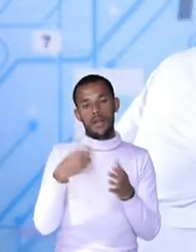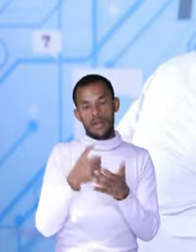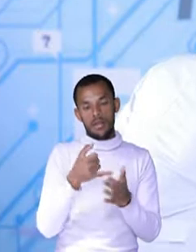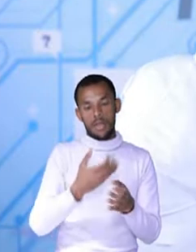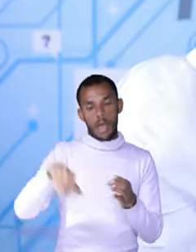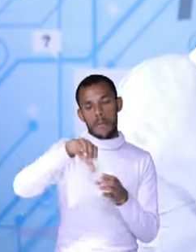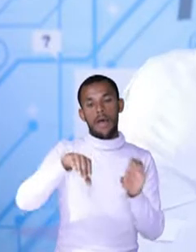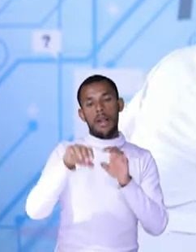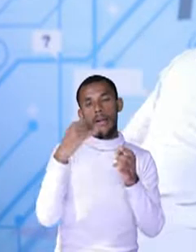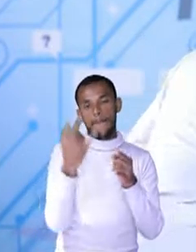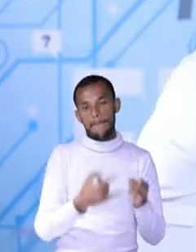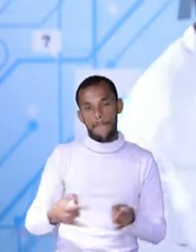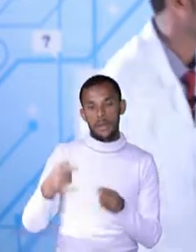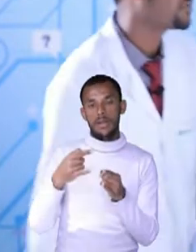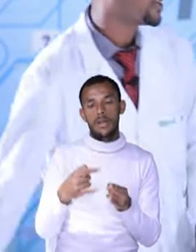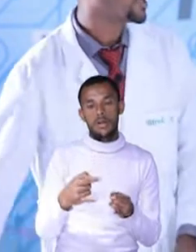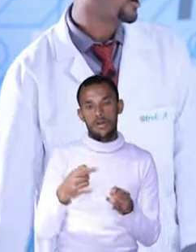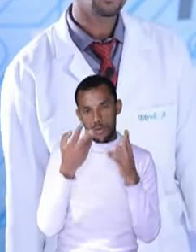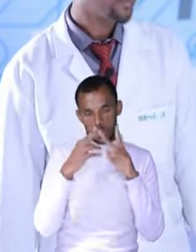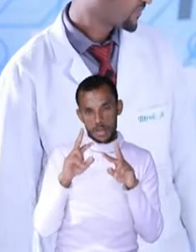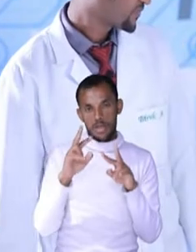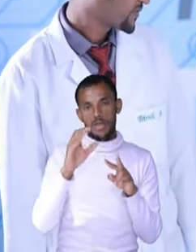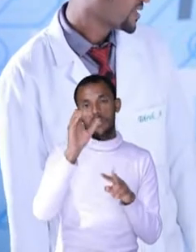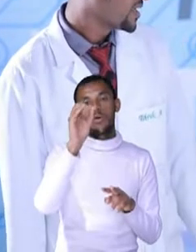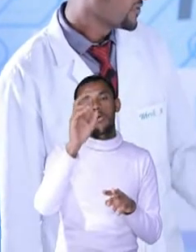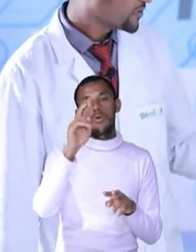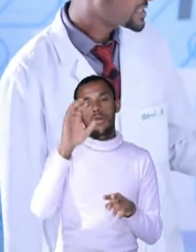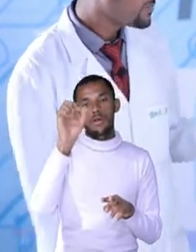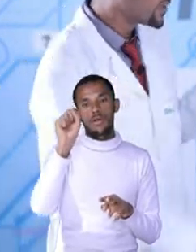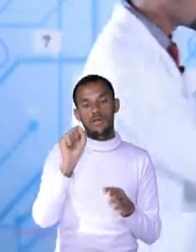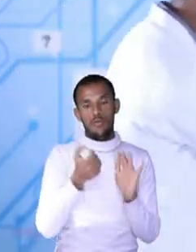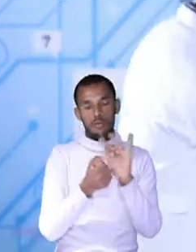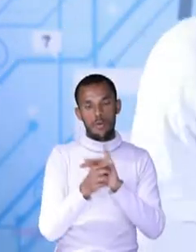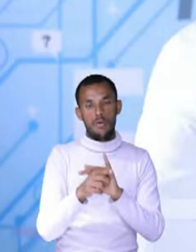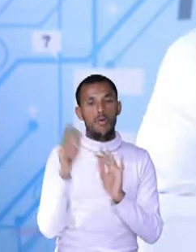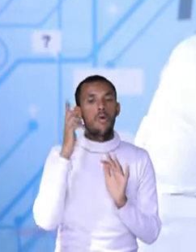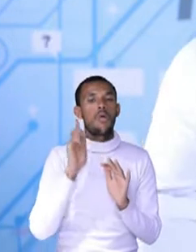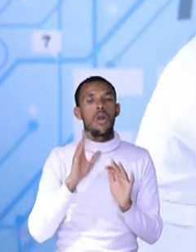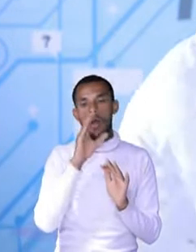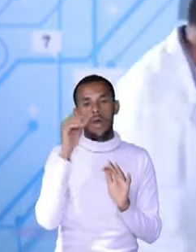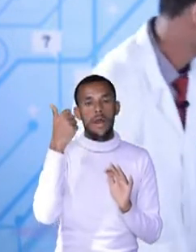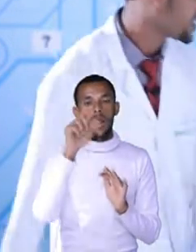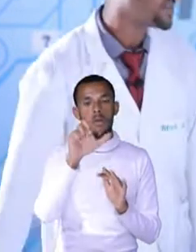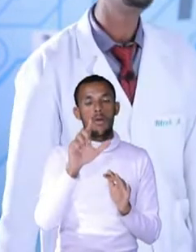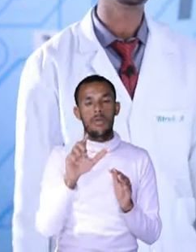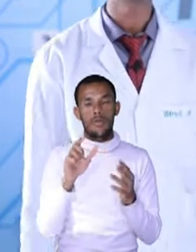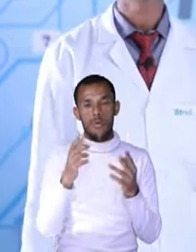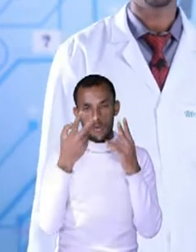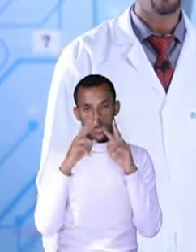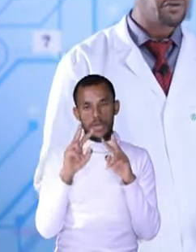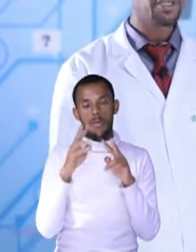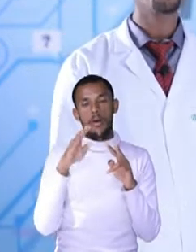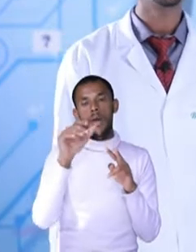chemical method of concentrating ores. For example, gold and aluminium are concentrated